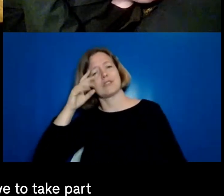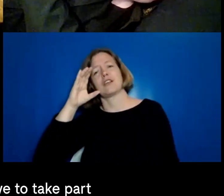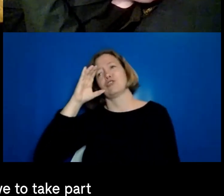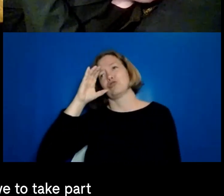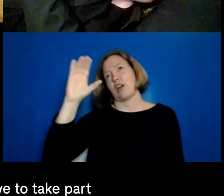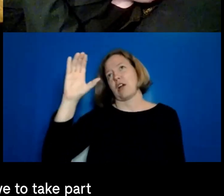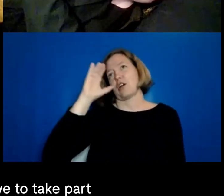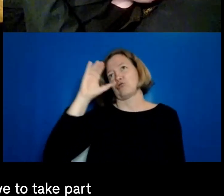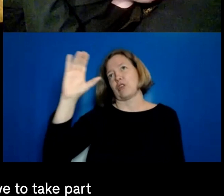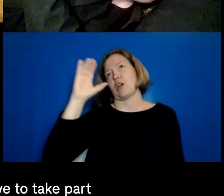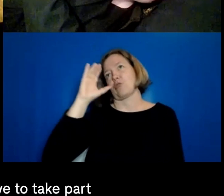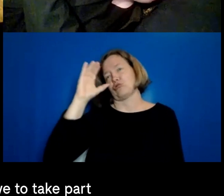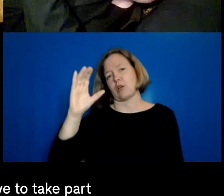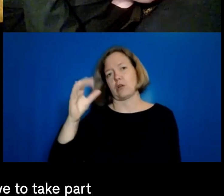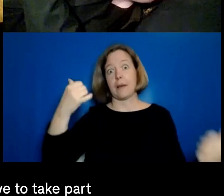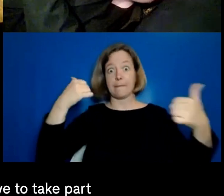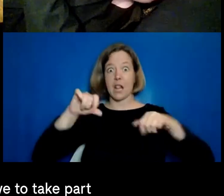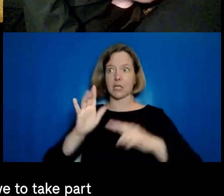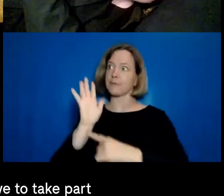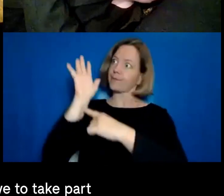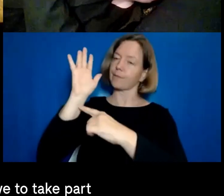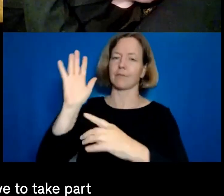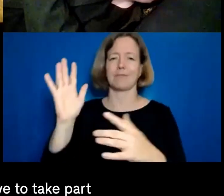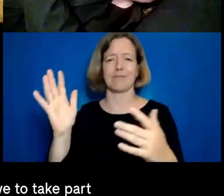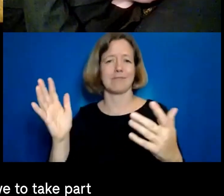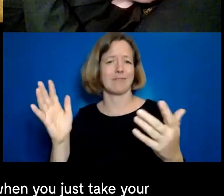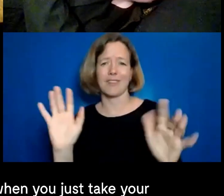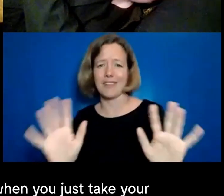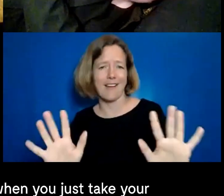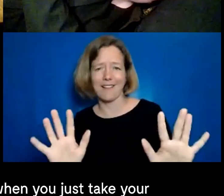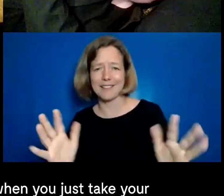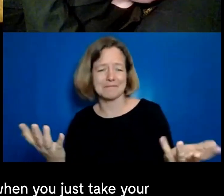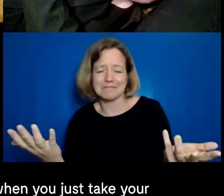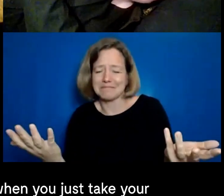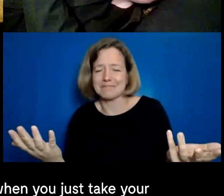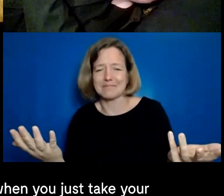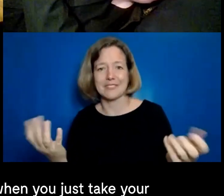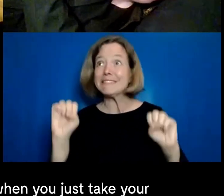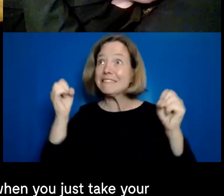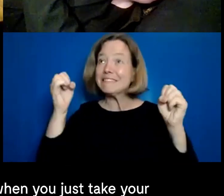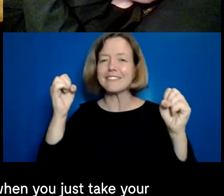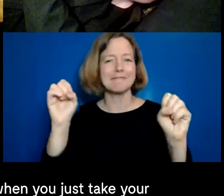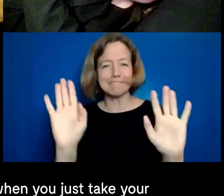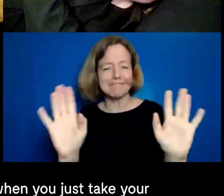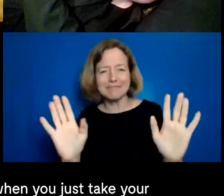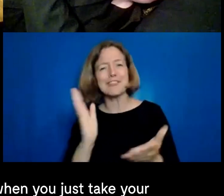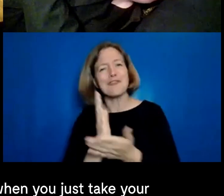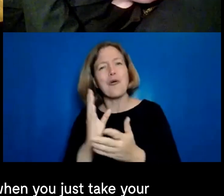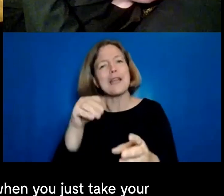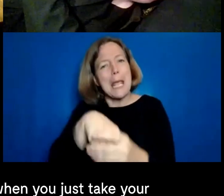don't have to take part in an active way. You are already part when